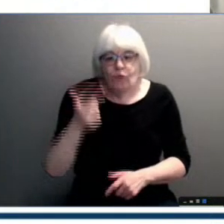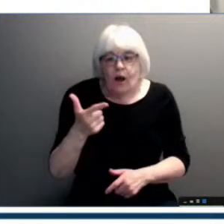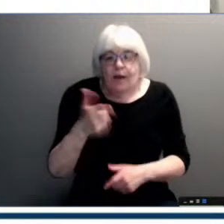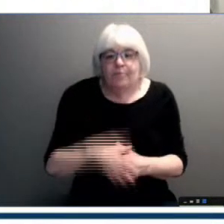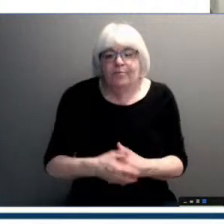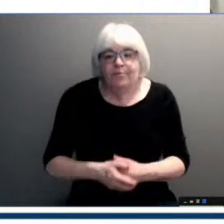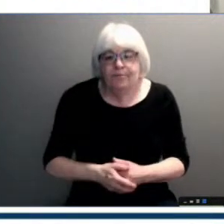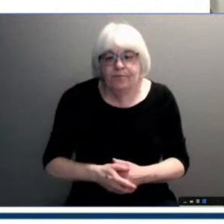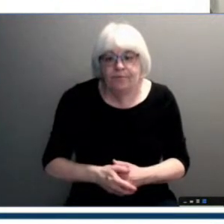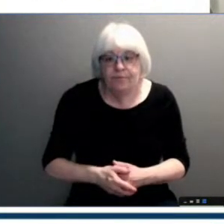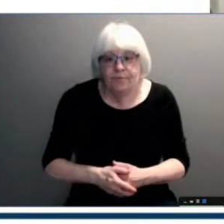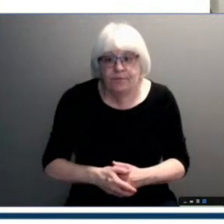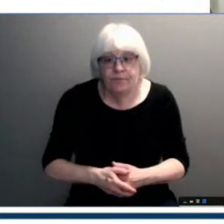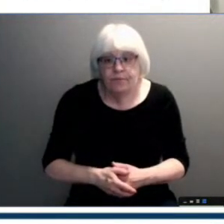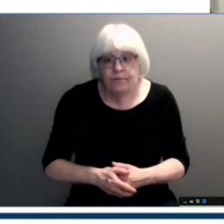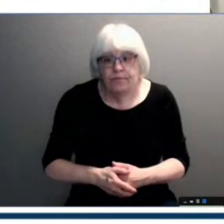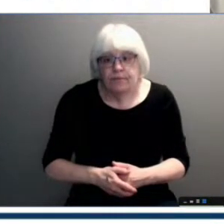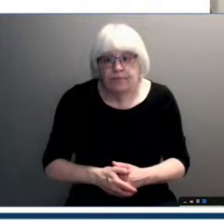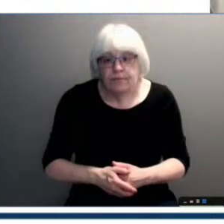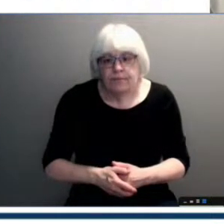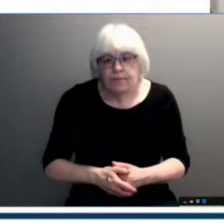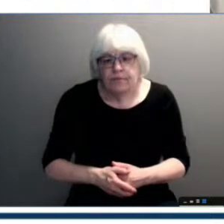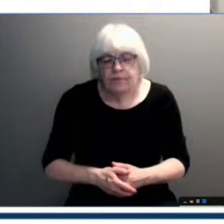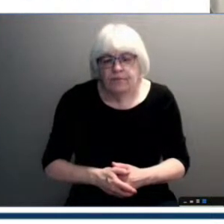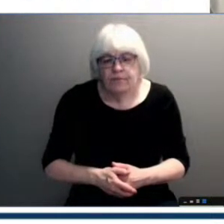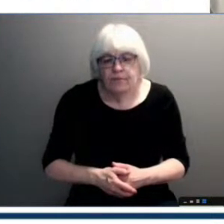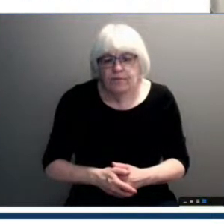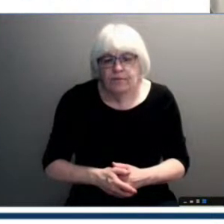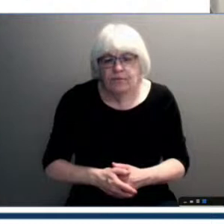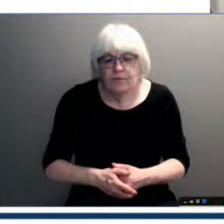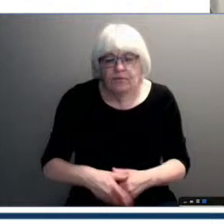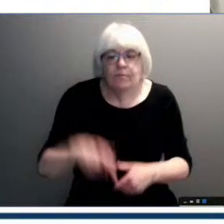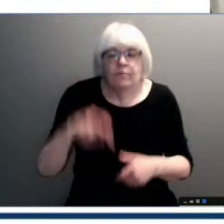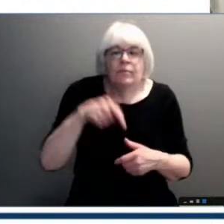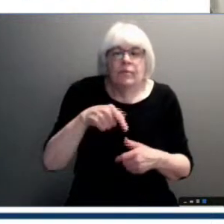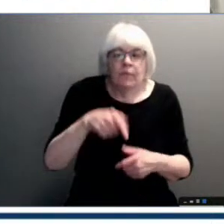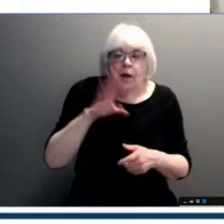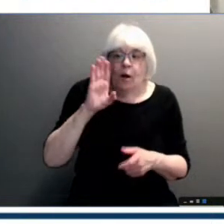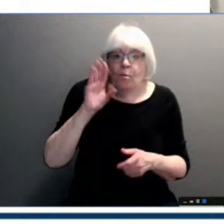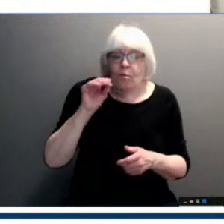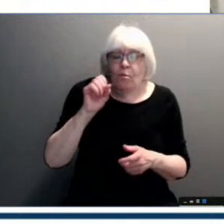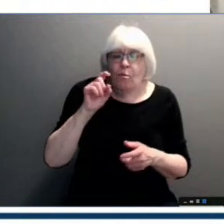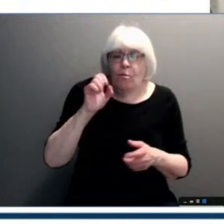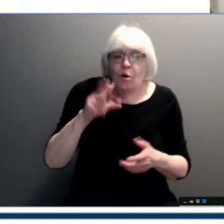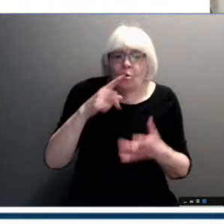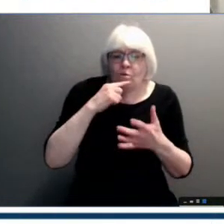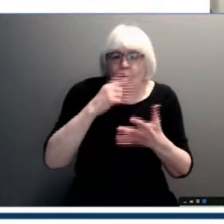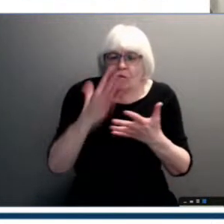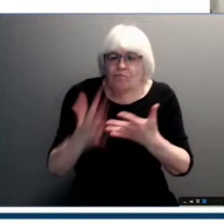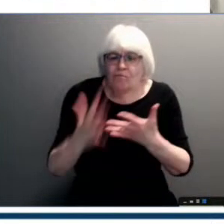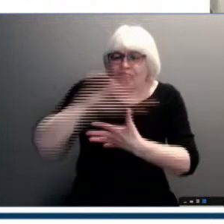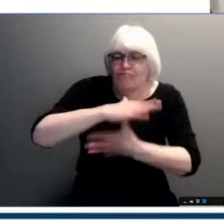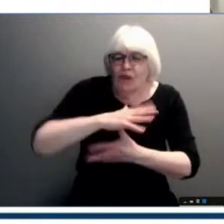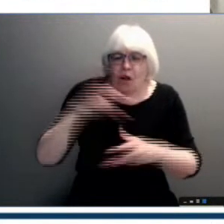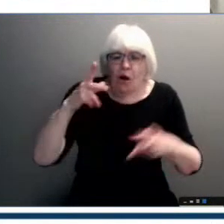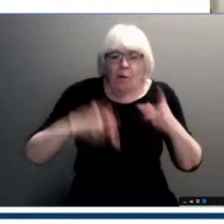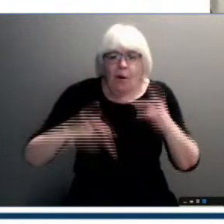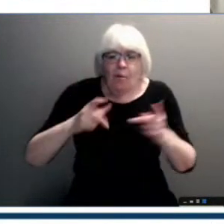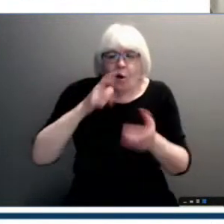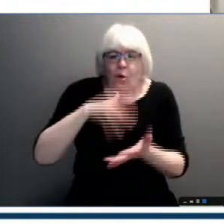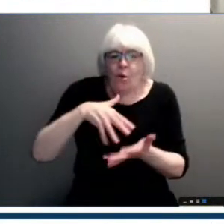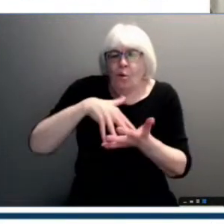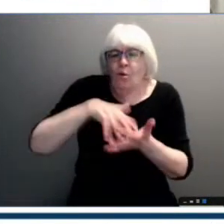expect as to when we do open up and have the supply for 18 plus, especially given the transmission of